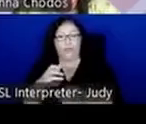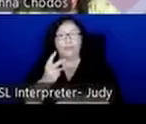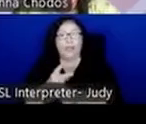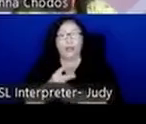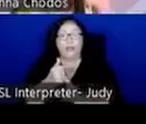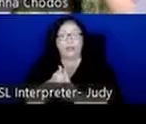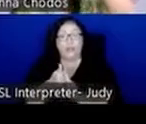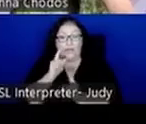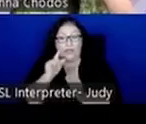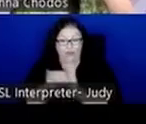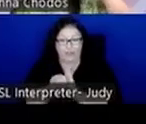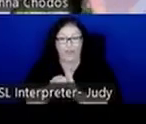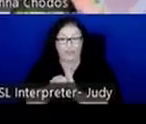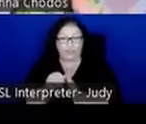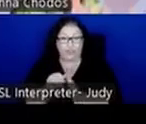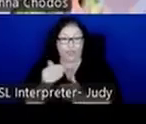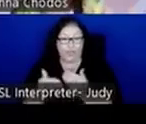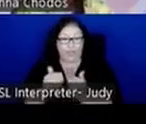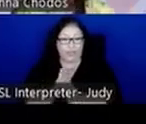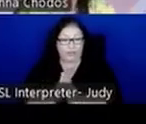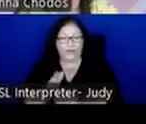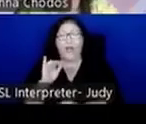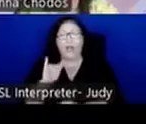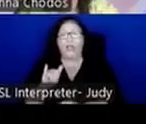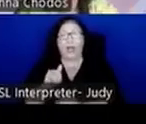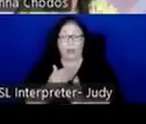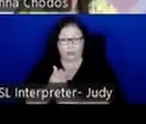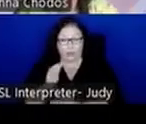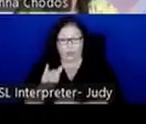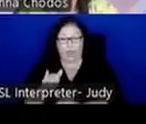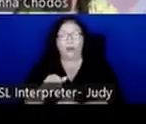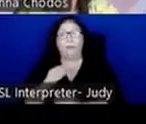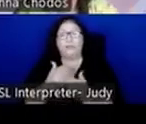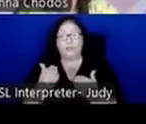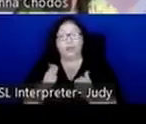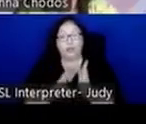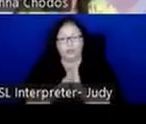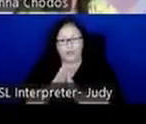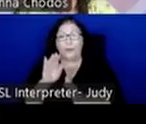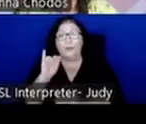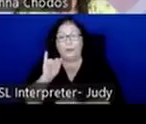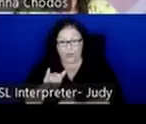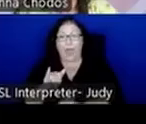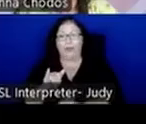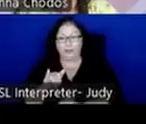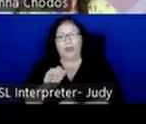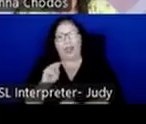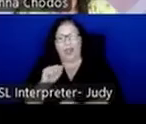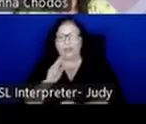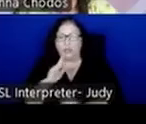initiative. And through this initiative, materials were developed that do, and Anna referenced this as well, so I'm happy to see